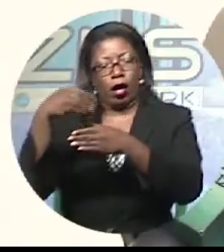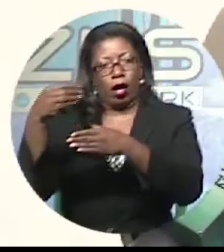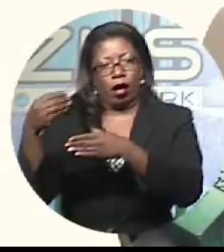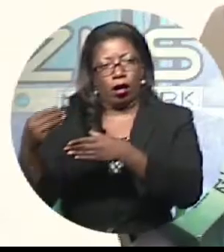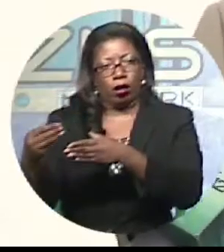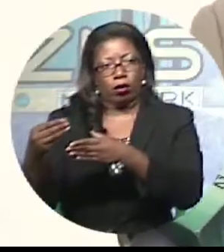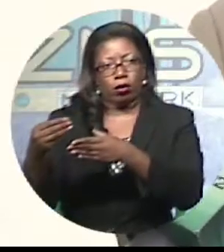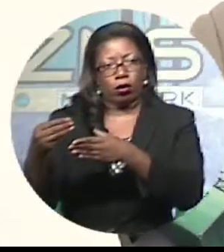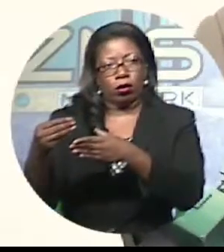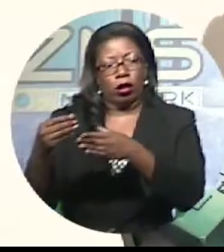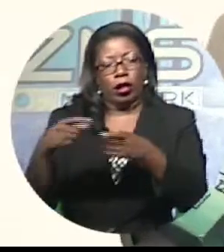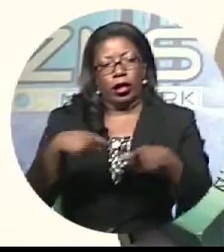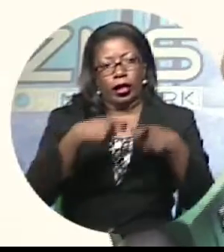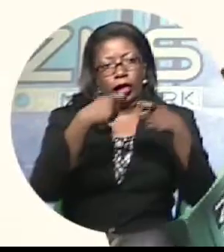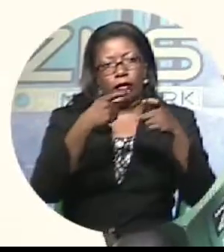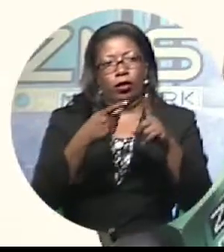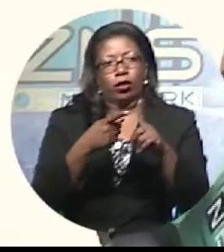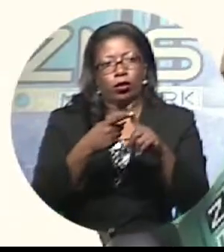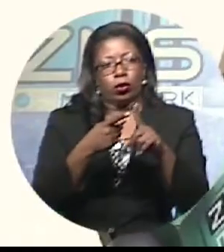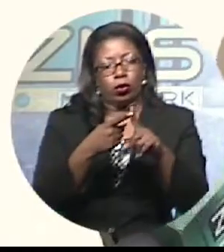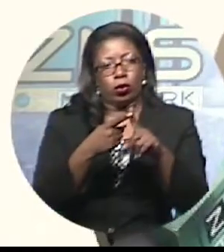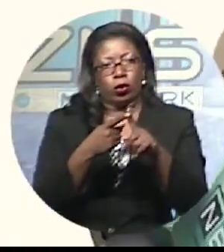them are being given to